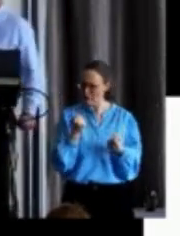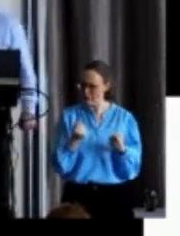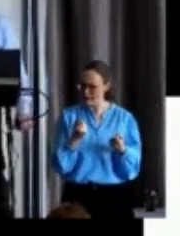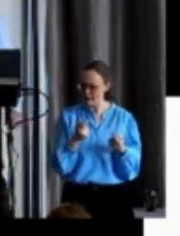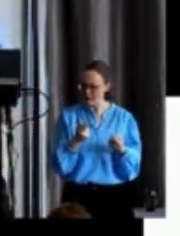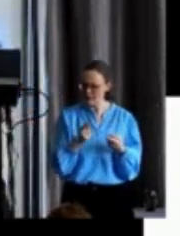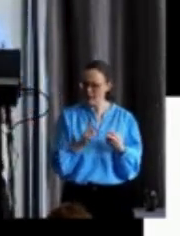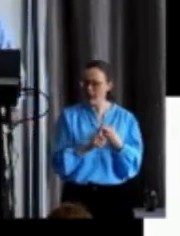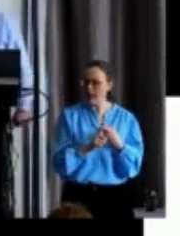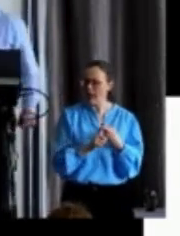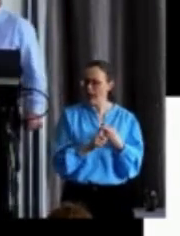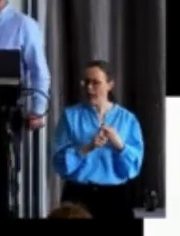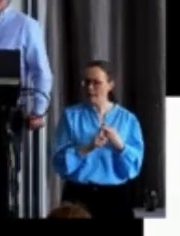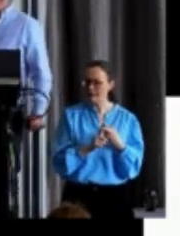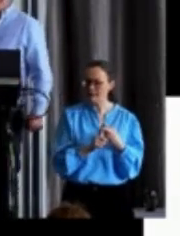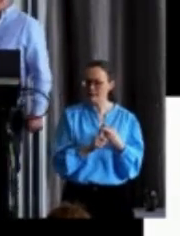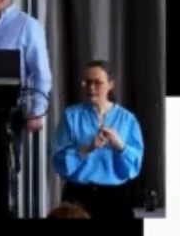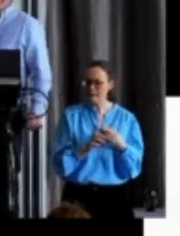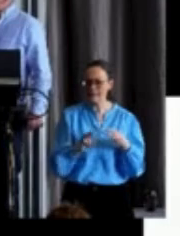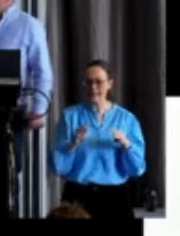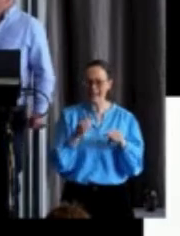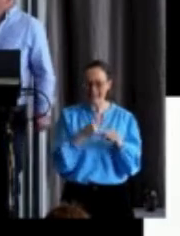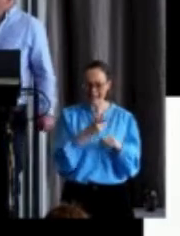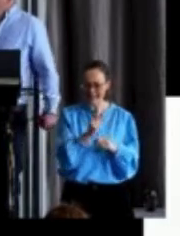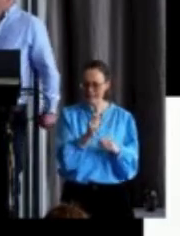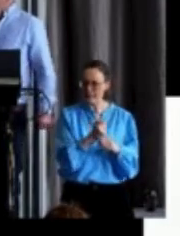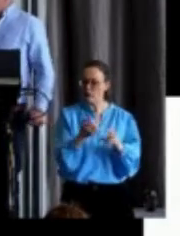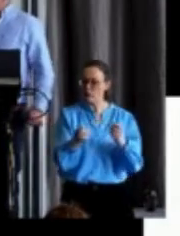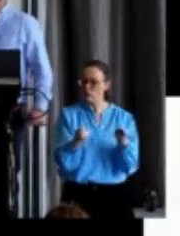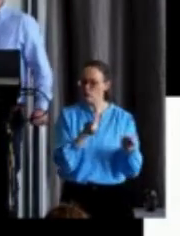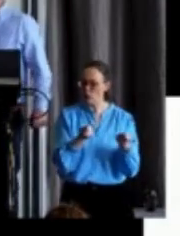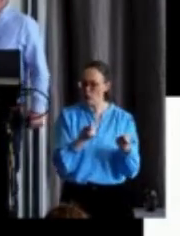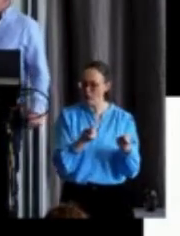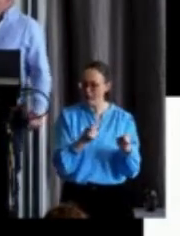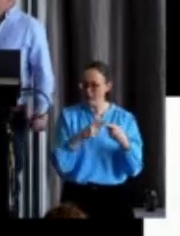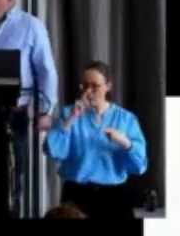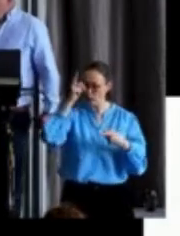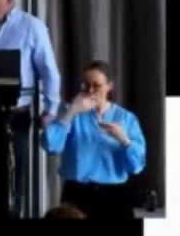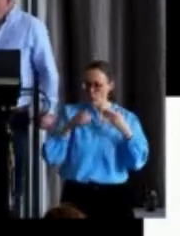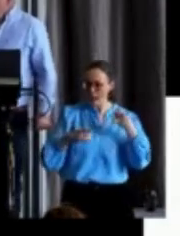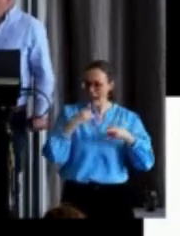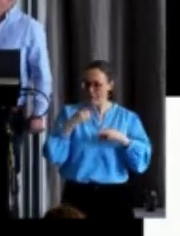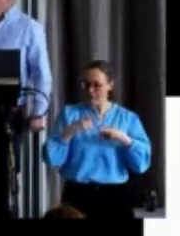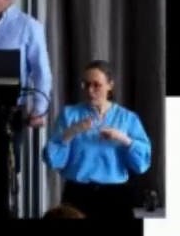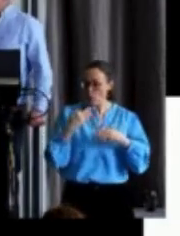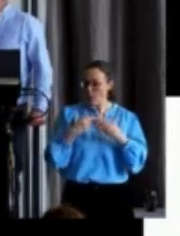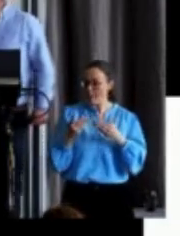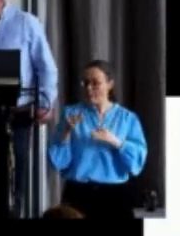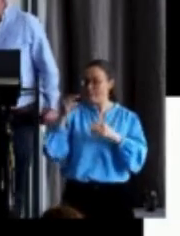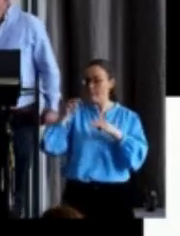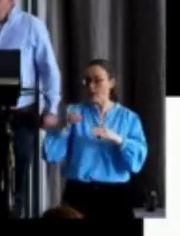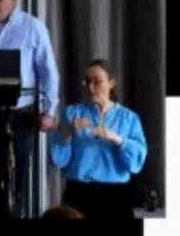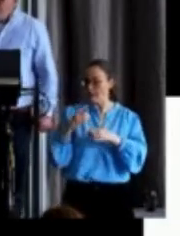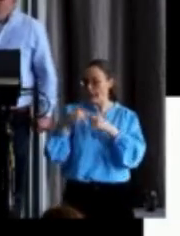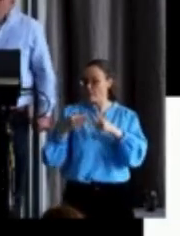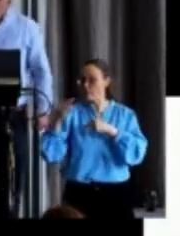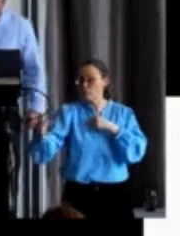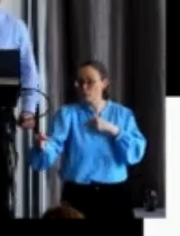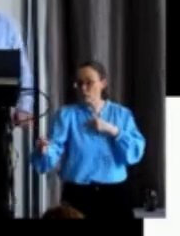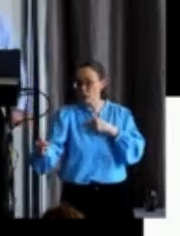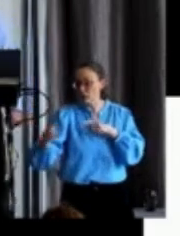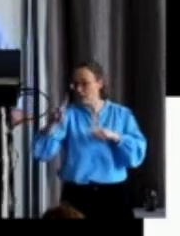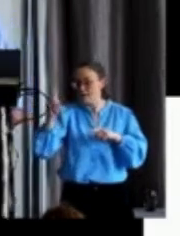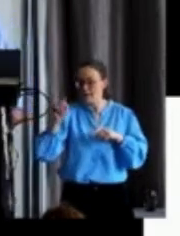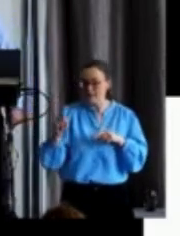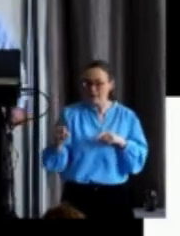and when I talked to people about it, is that sense of control, not knowing what was happening, what could happen in the future.